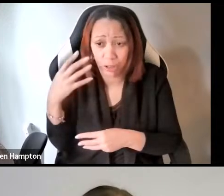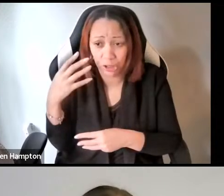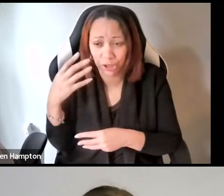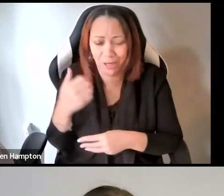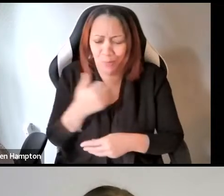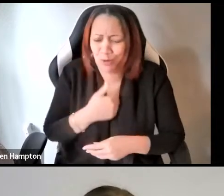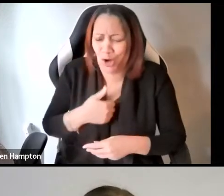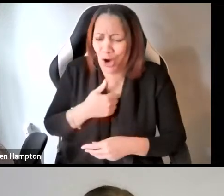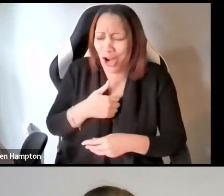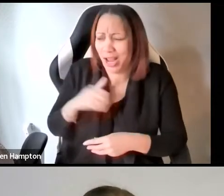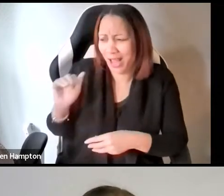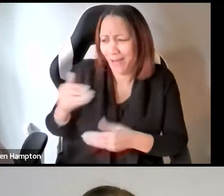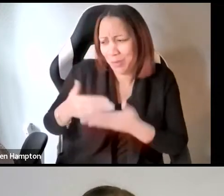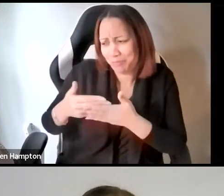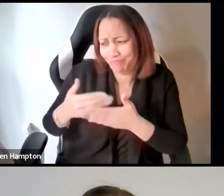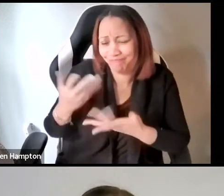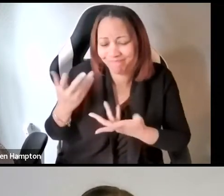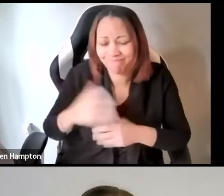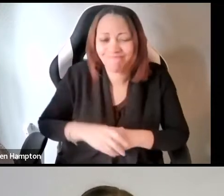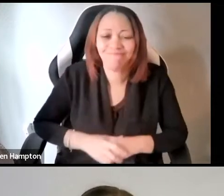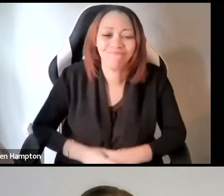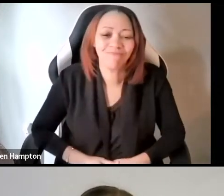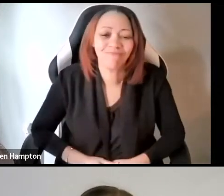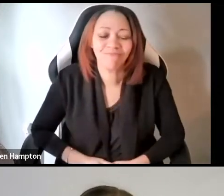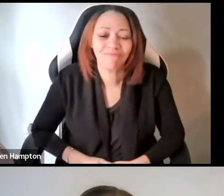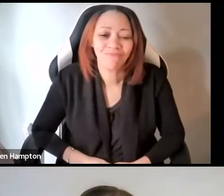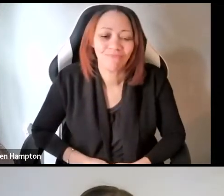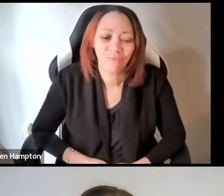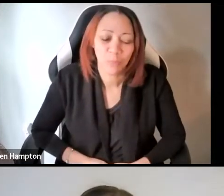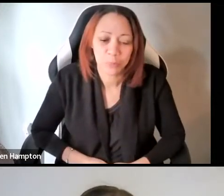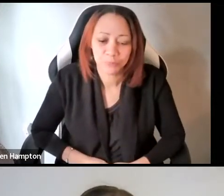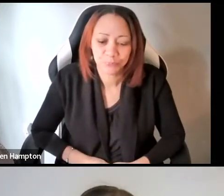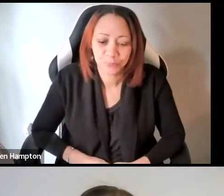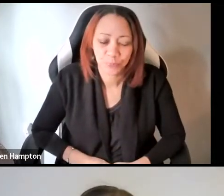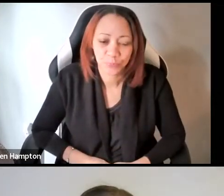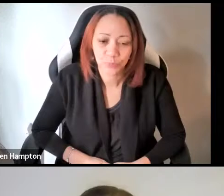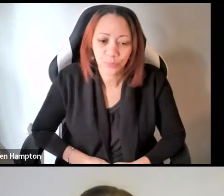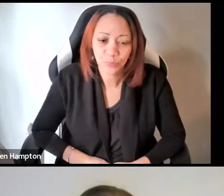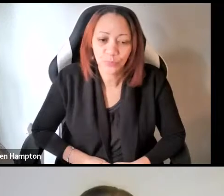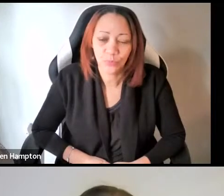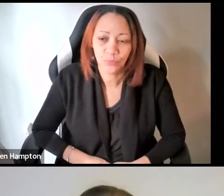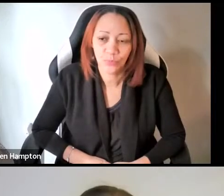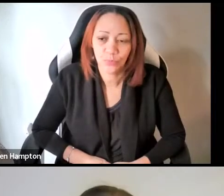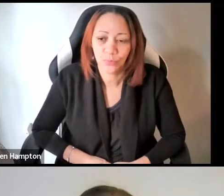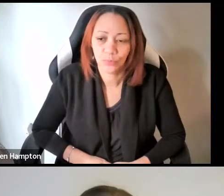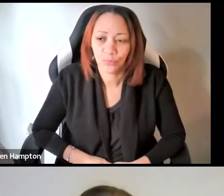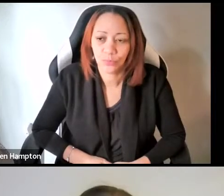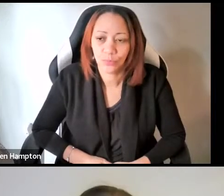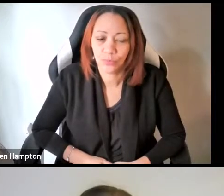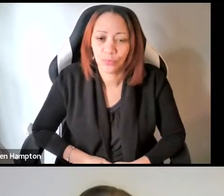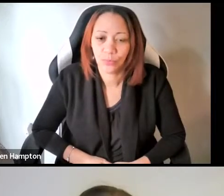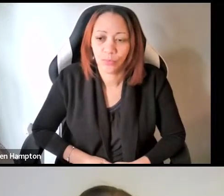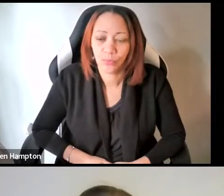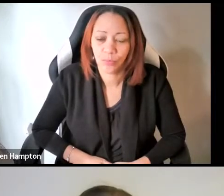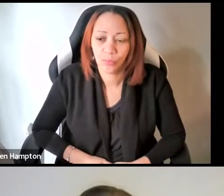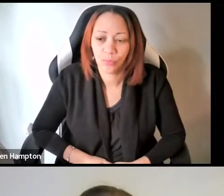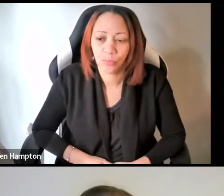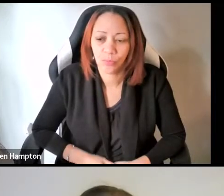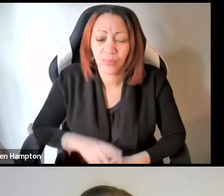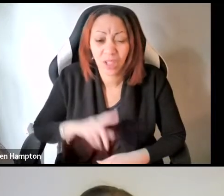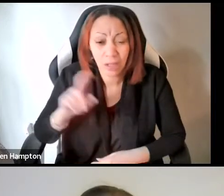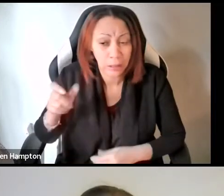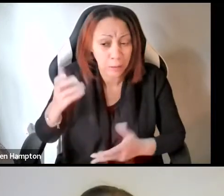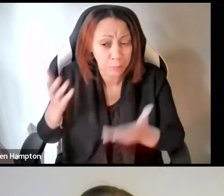toddler who's just very annoying right now. And so is there a way that you could perhaps,